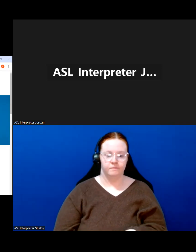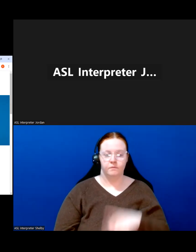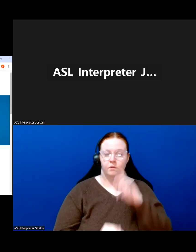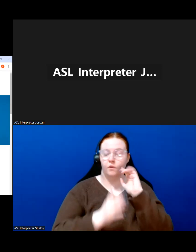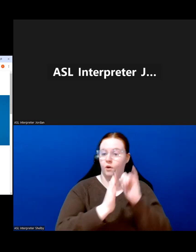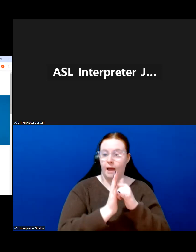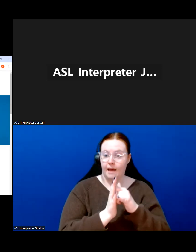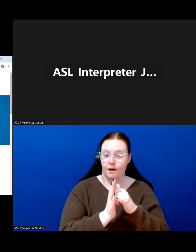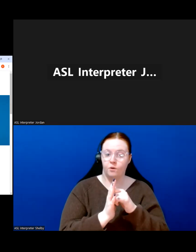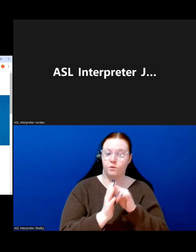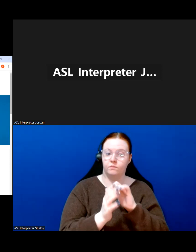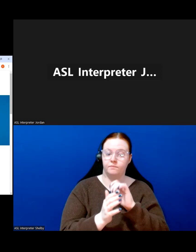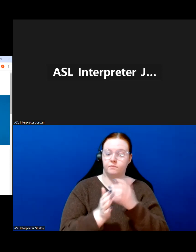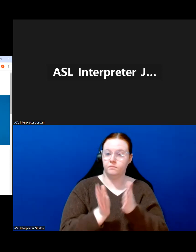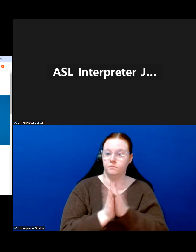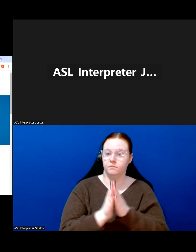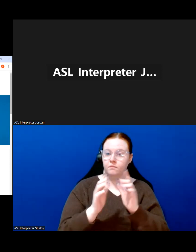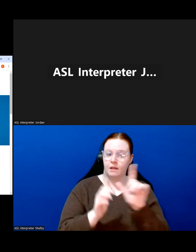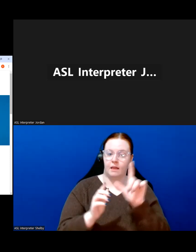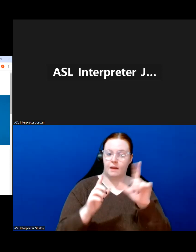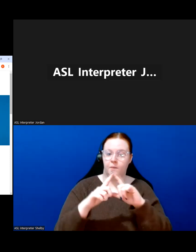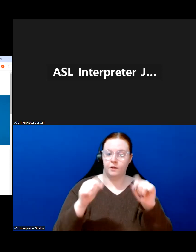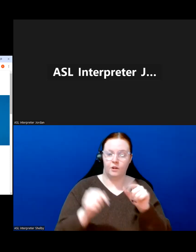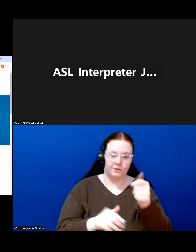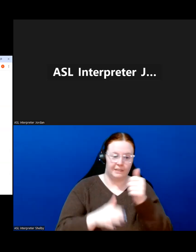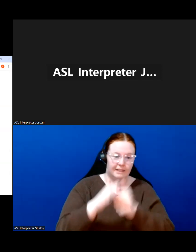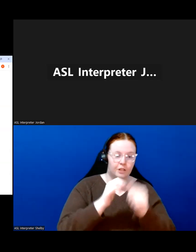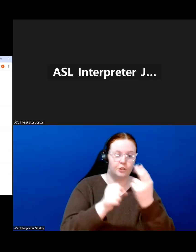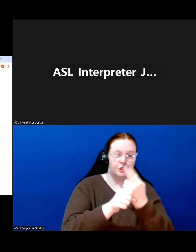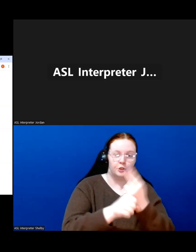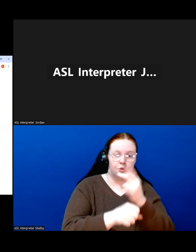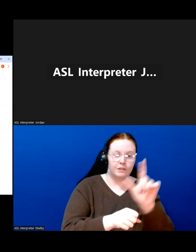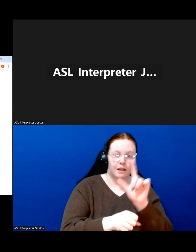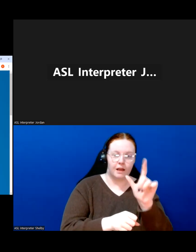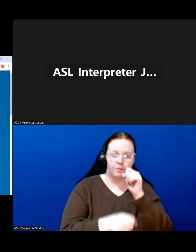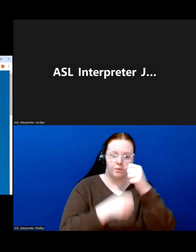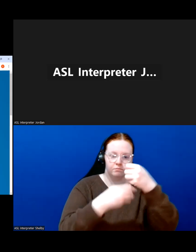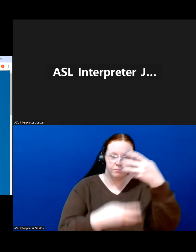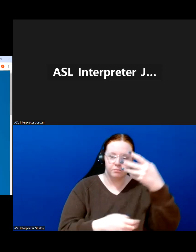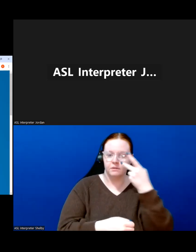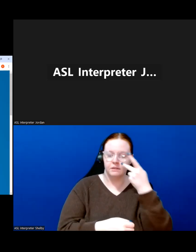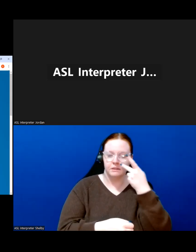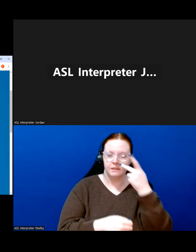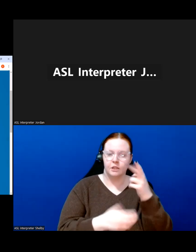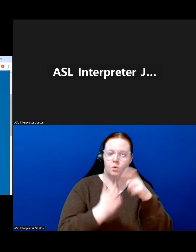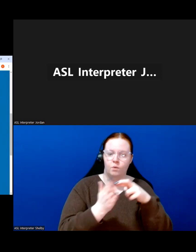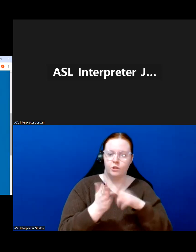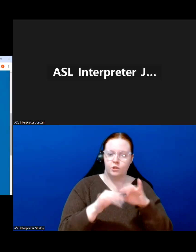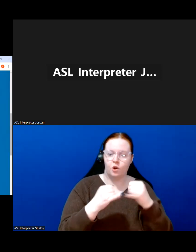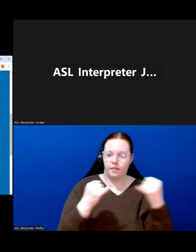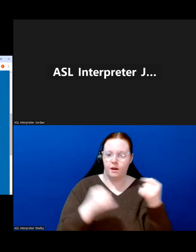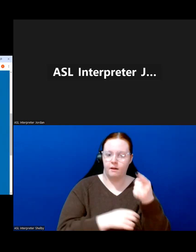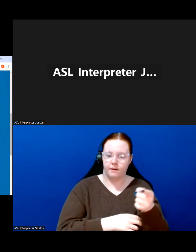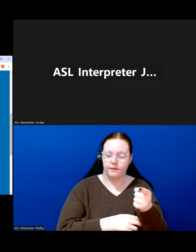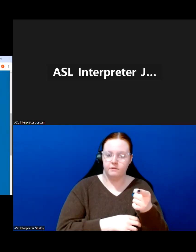homepage, and under Use the Library, it says Register Online. And this is where I'd be able to apply